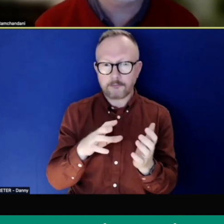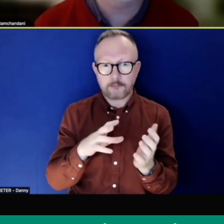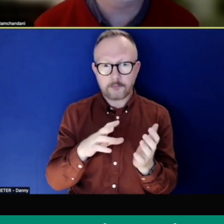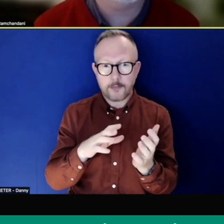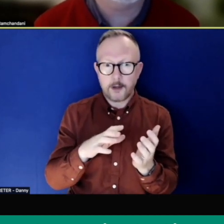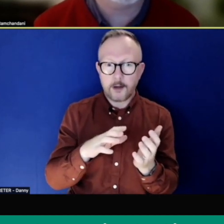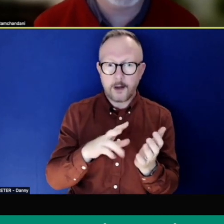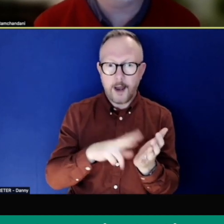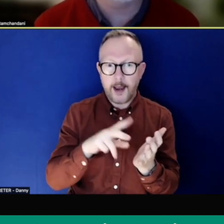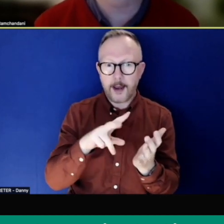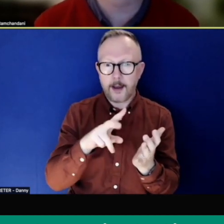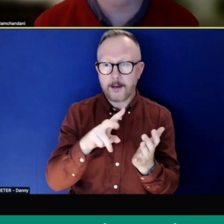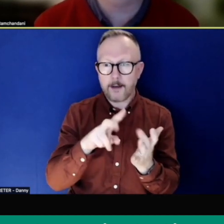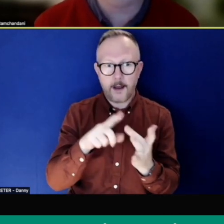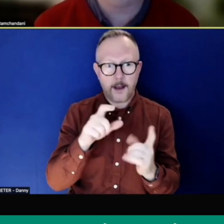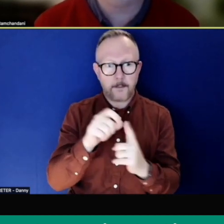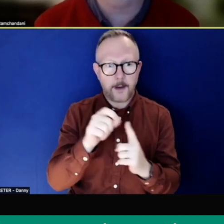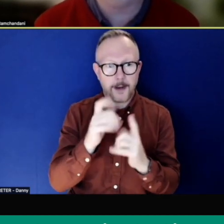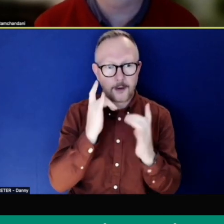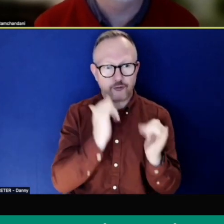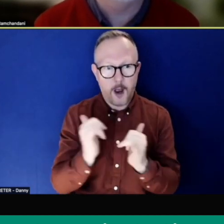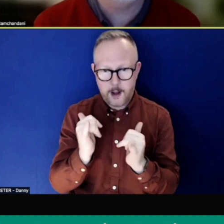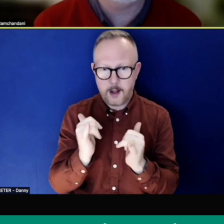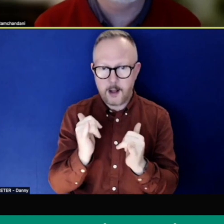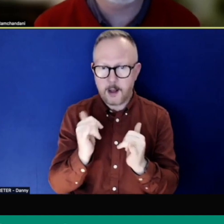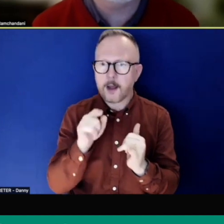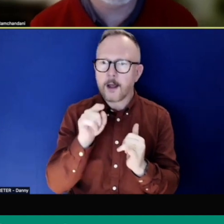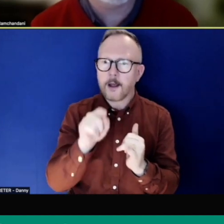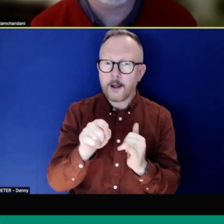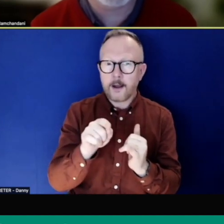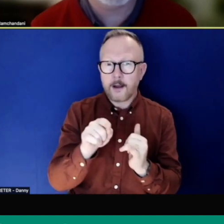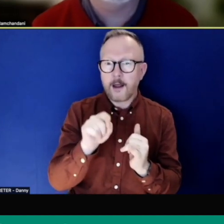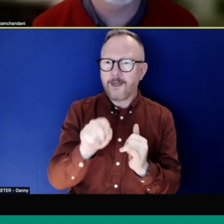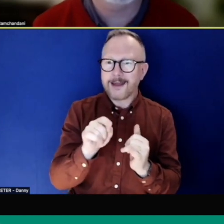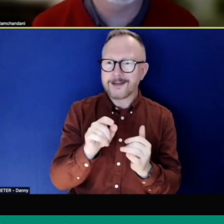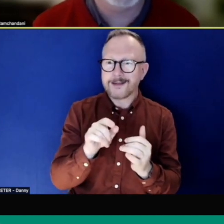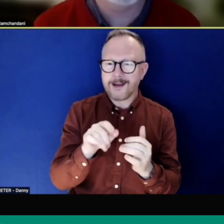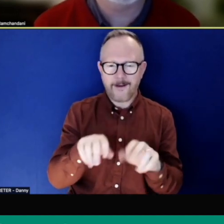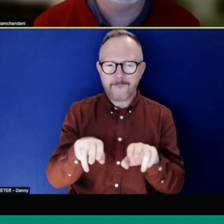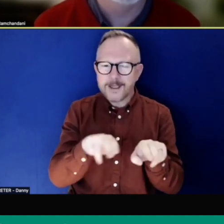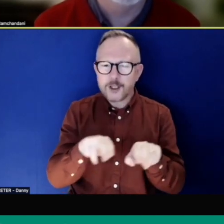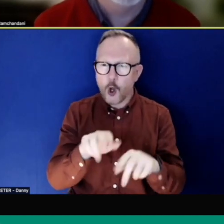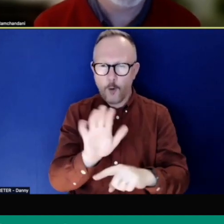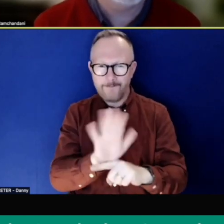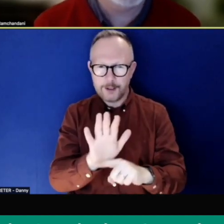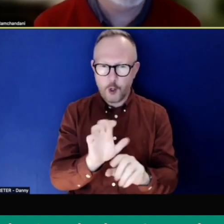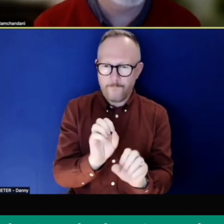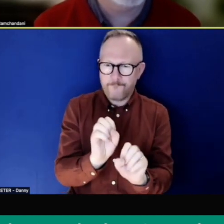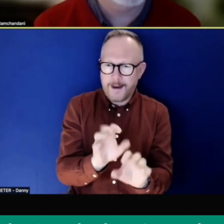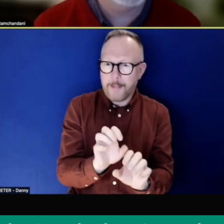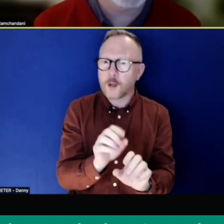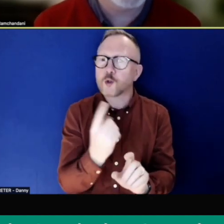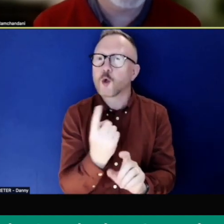the effectiveness and cost effectiveness of an intervention called VIP, which is video feedback to promote positive parenting. And